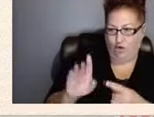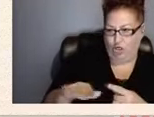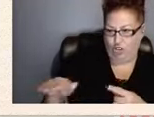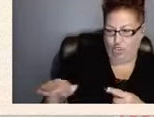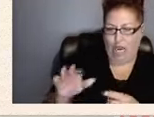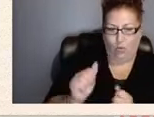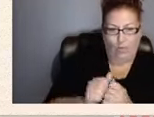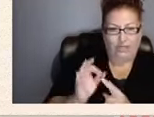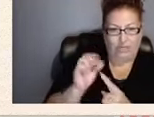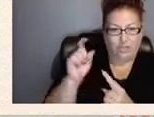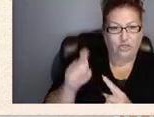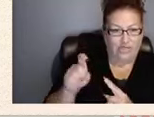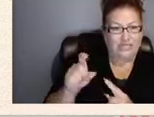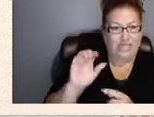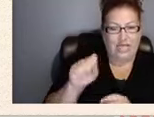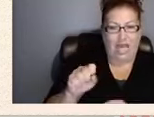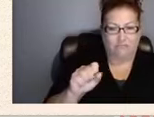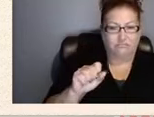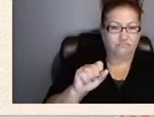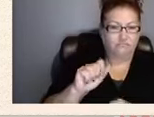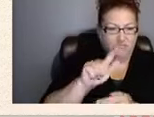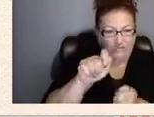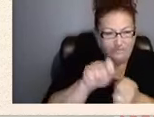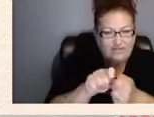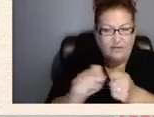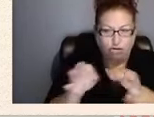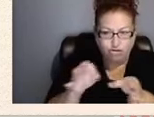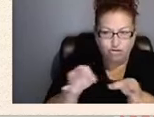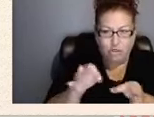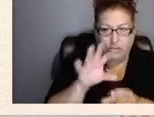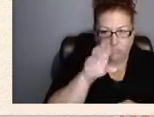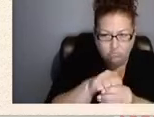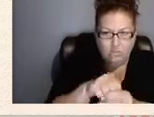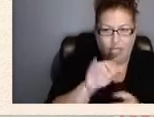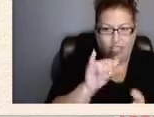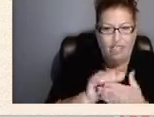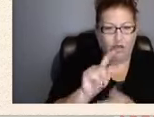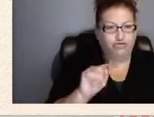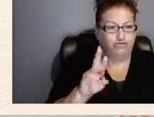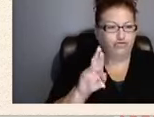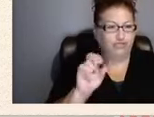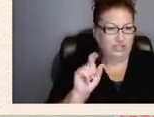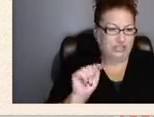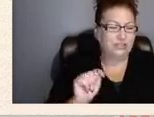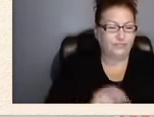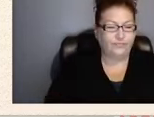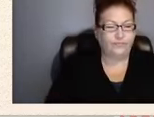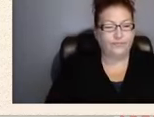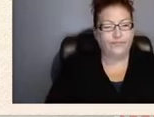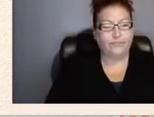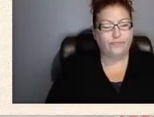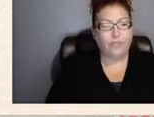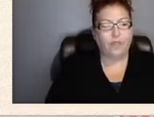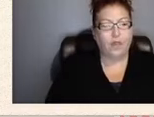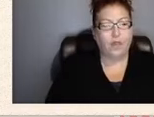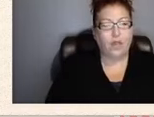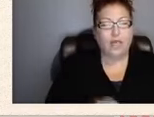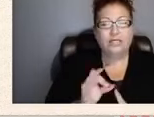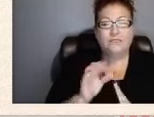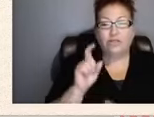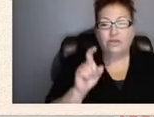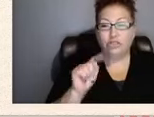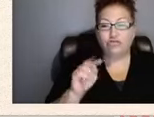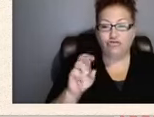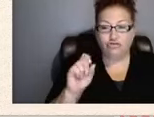can put those specific instructions in the special needs trust. A special needs trust allows for greater